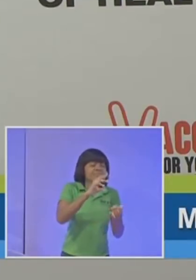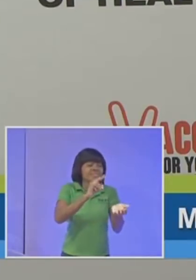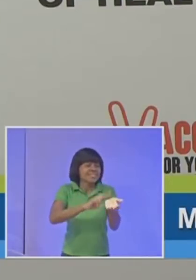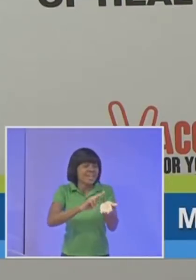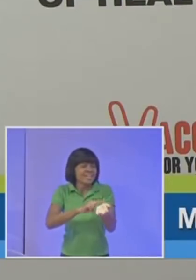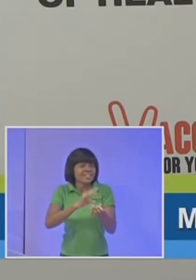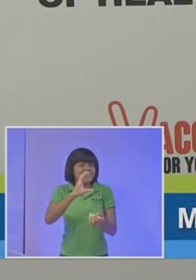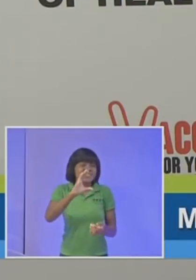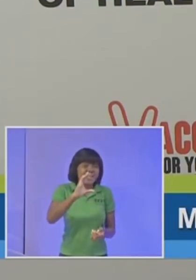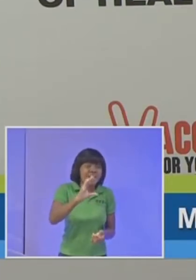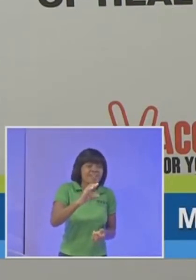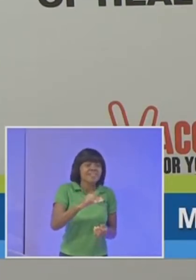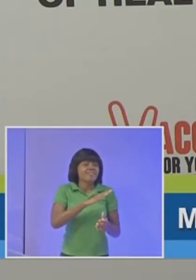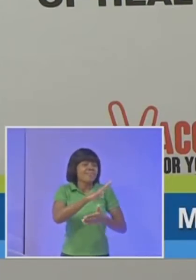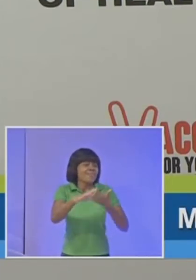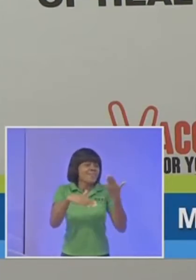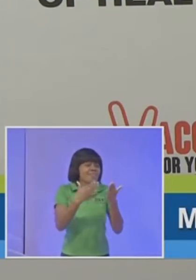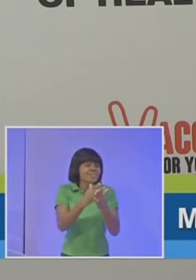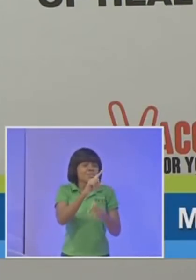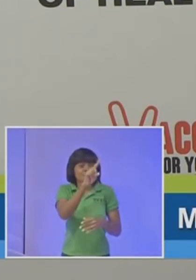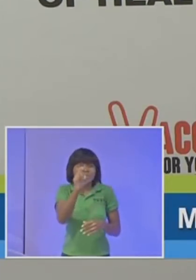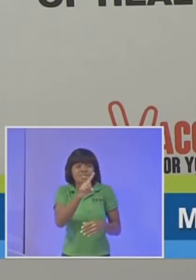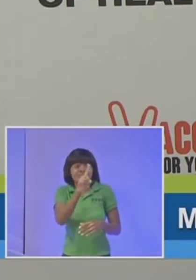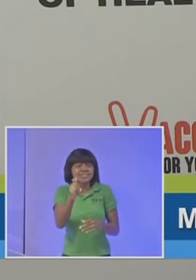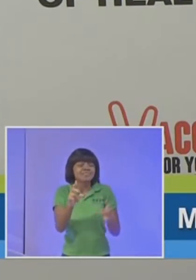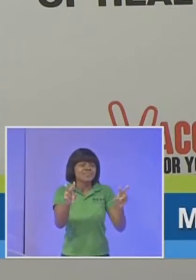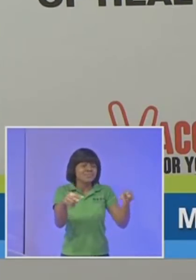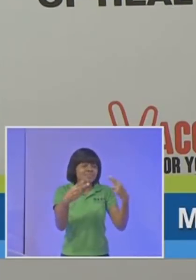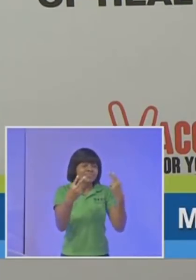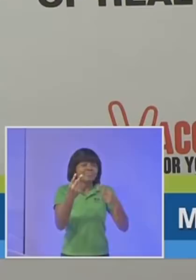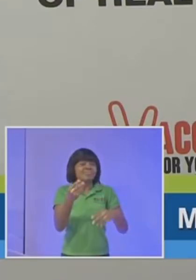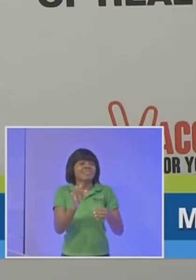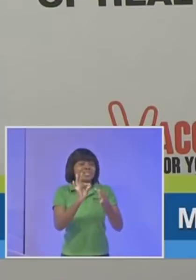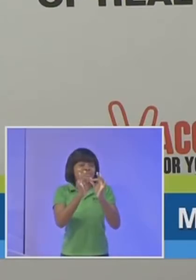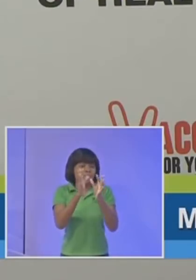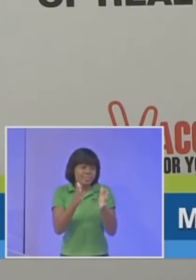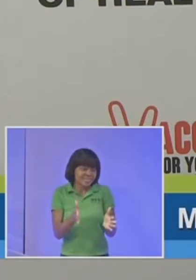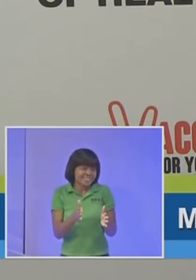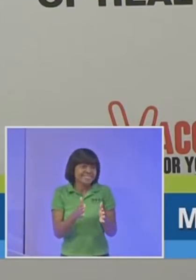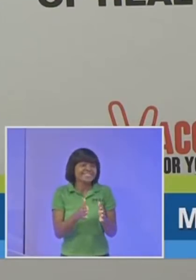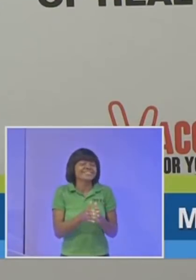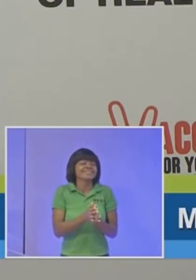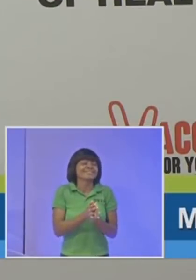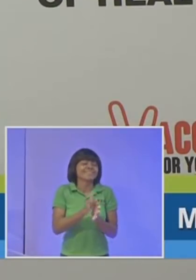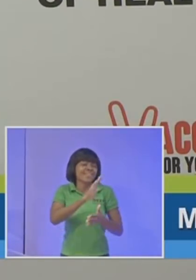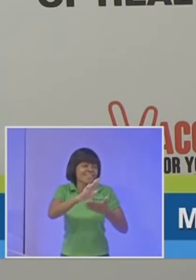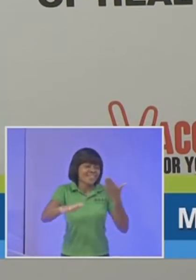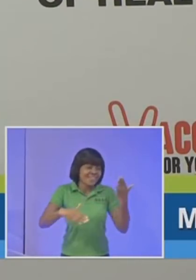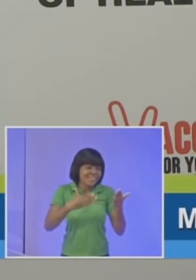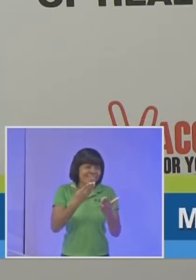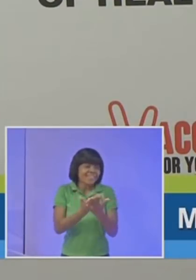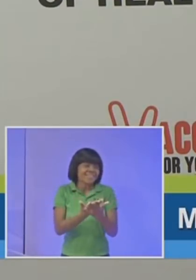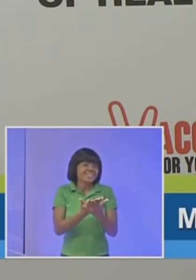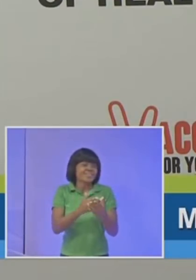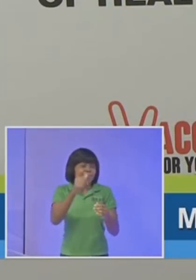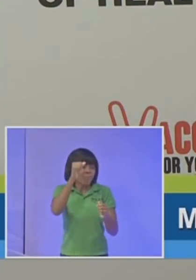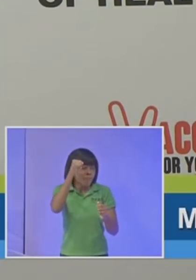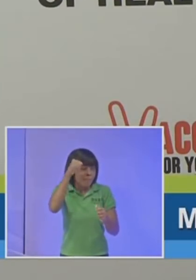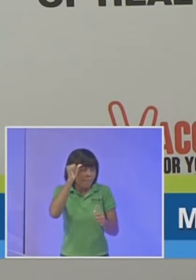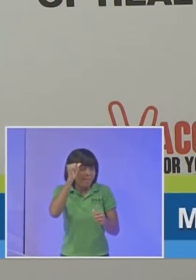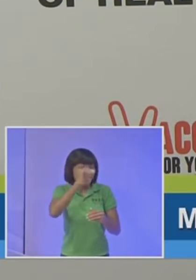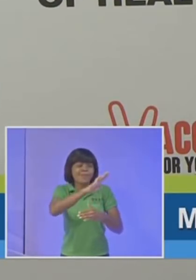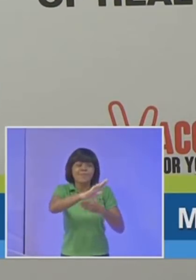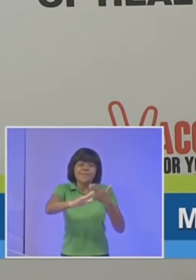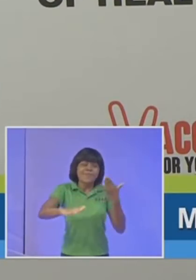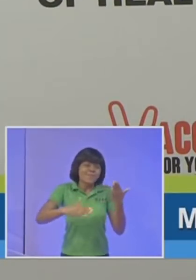course the production team, the sign language interpreters, and our viewing audience. Remember that we all have an important